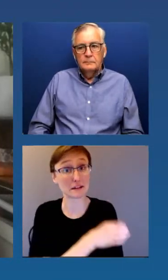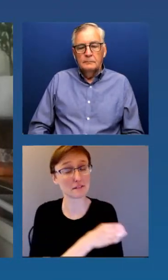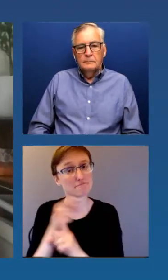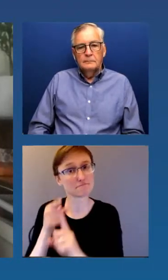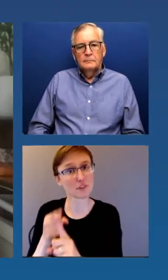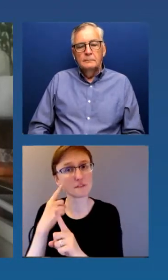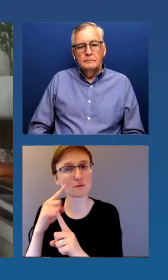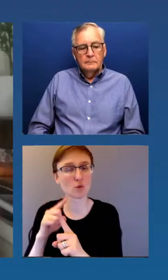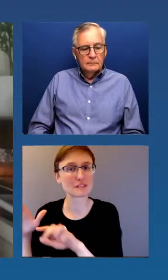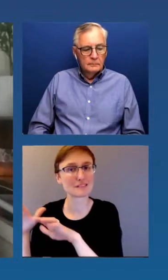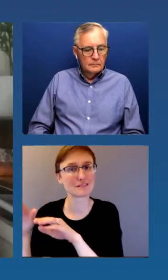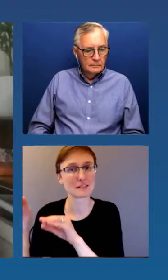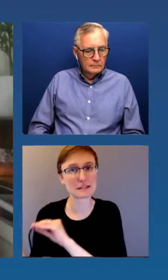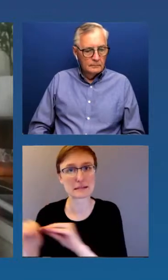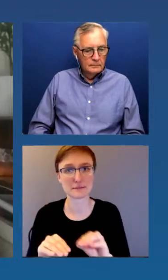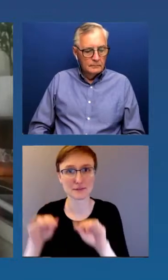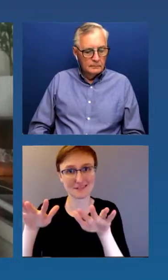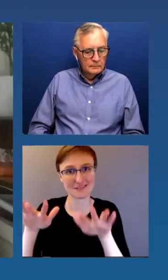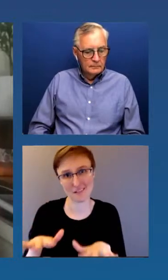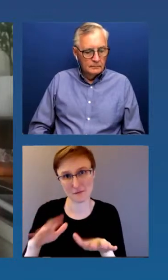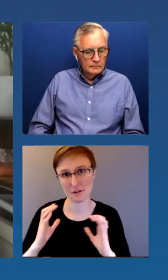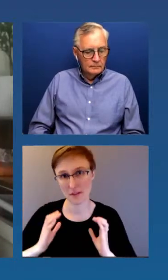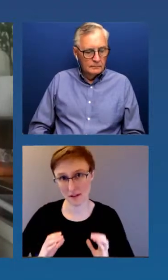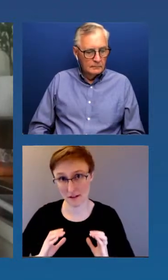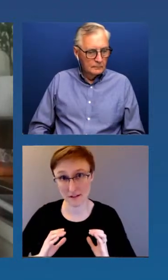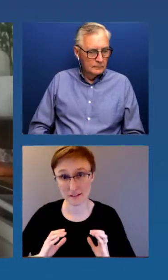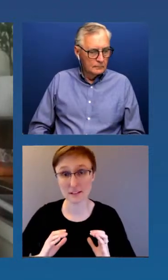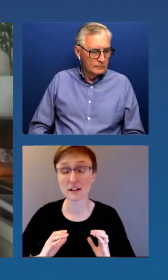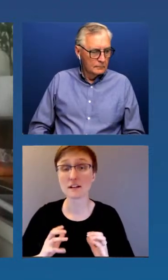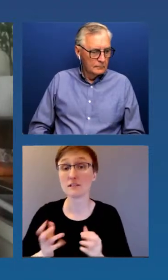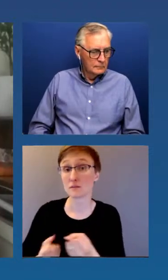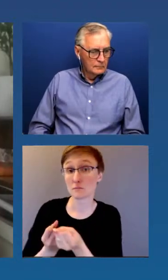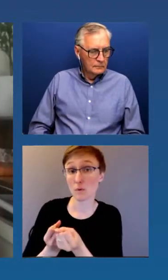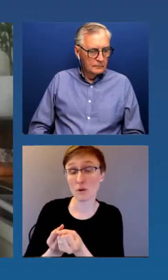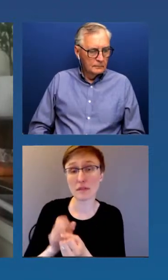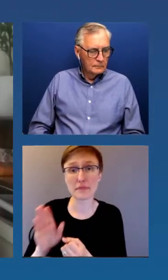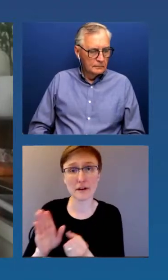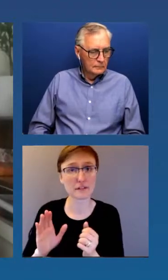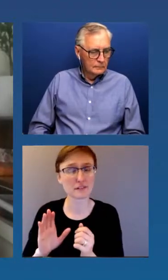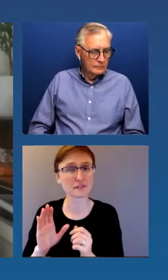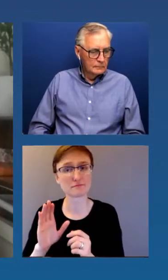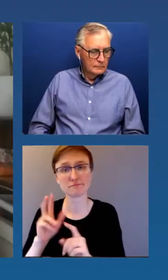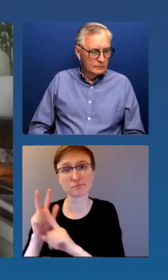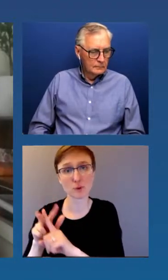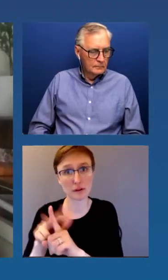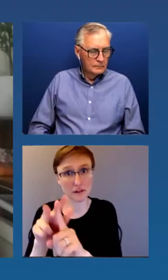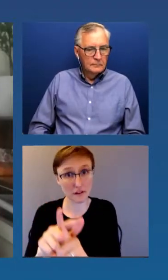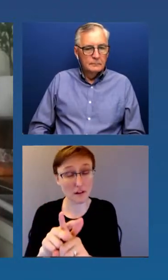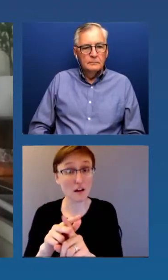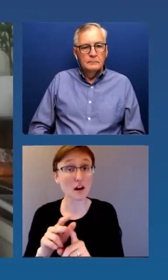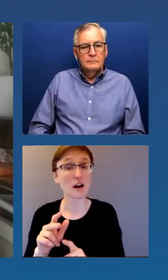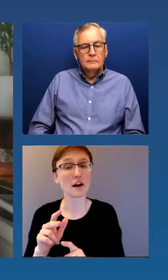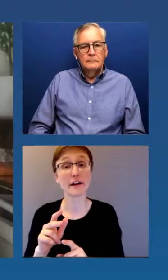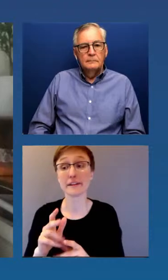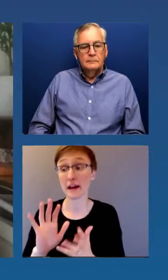Settlement workers facilitated clients' vaccine bookings, and cultural sensitivity was brought to all aspects